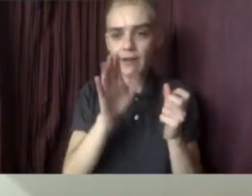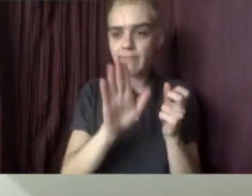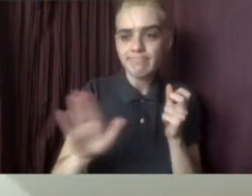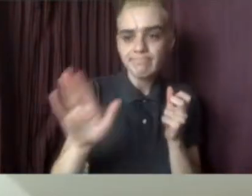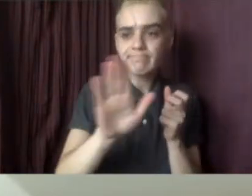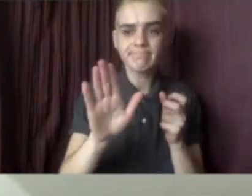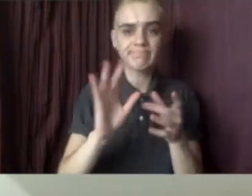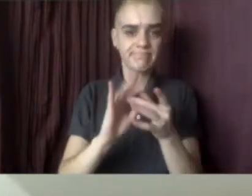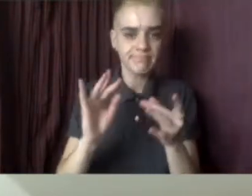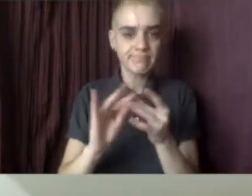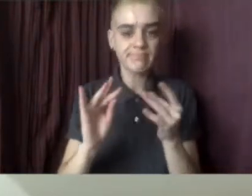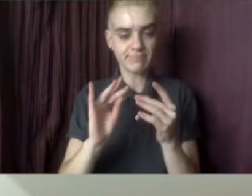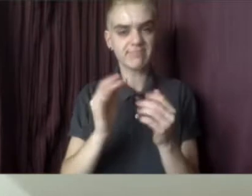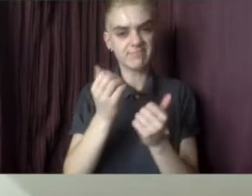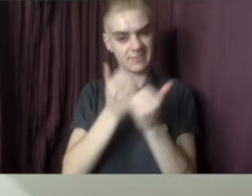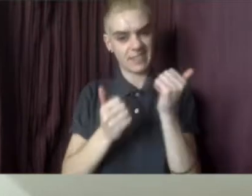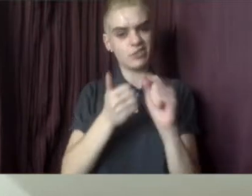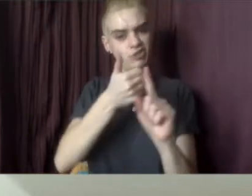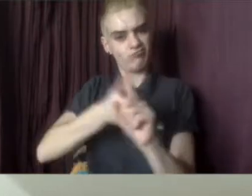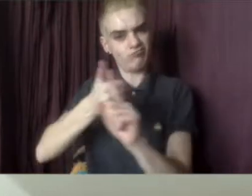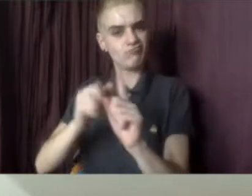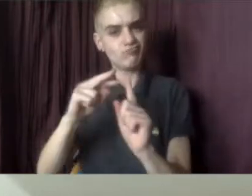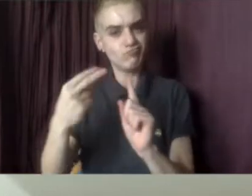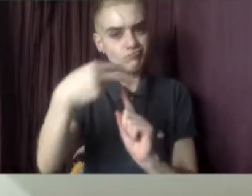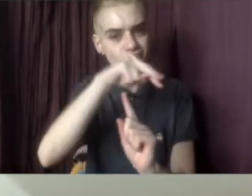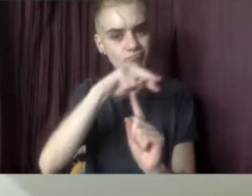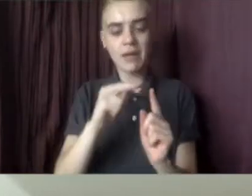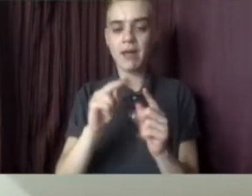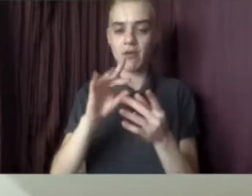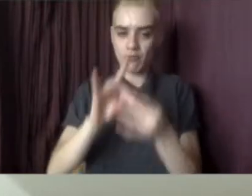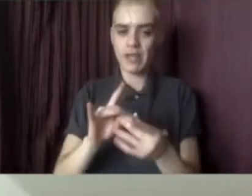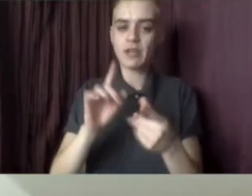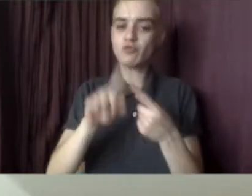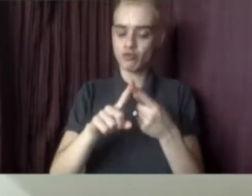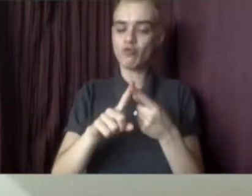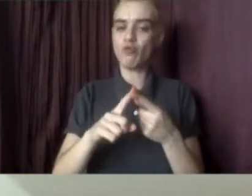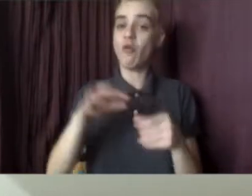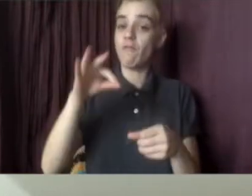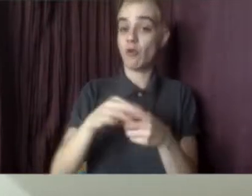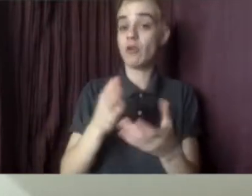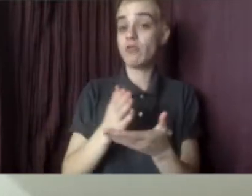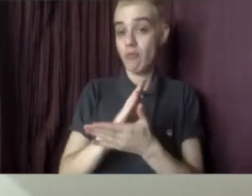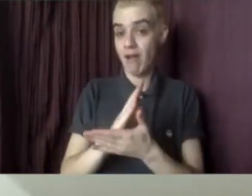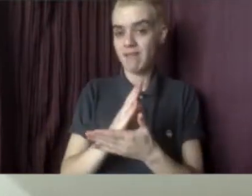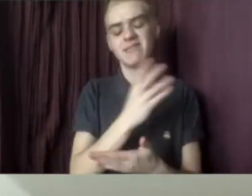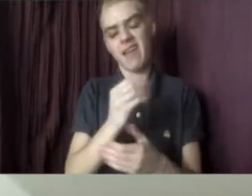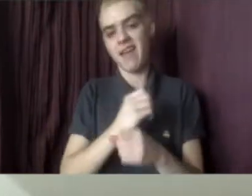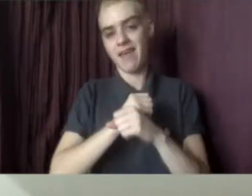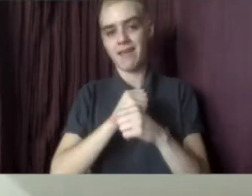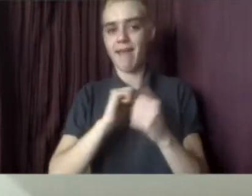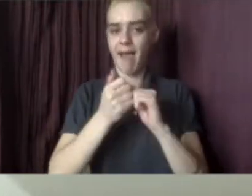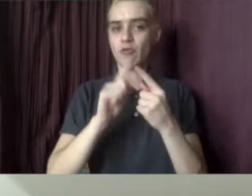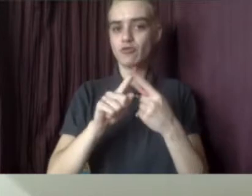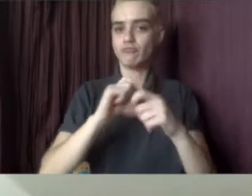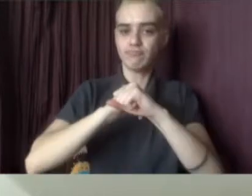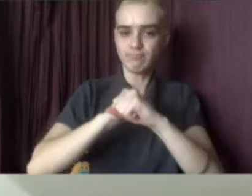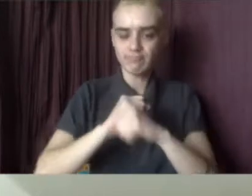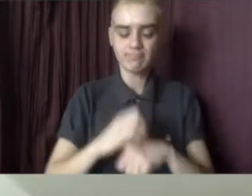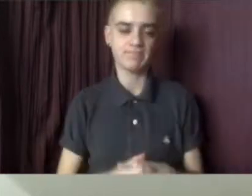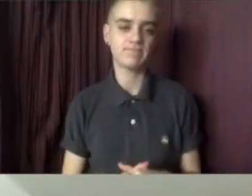person's right to cast their vote according to the values that have informed decisions. Sister Quincy Howard is